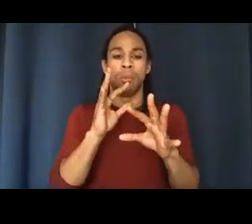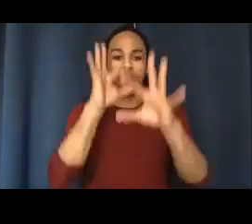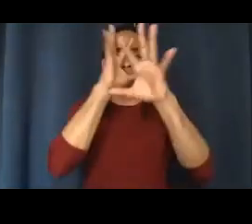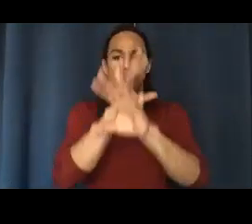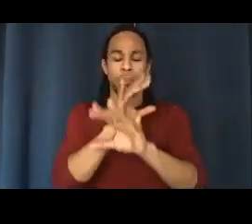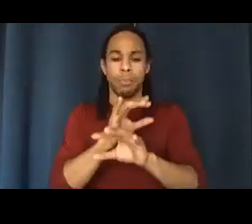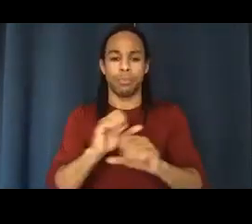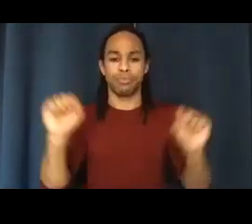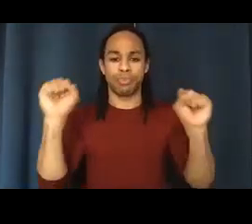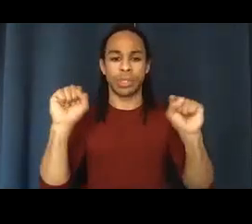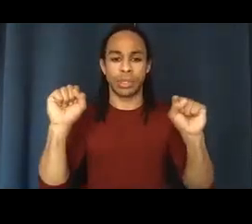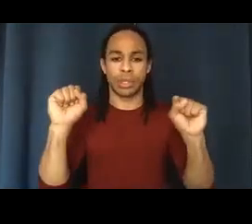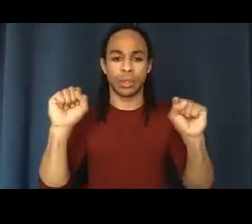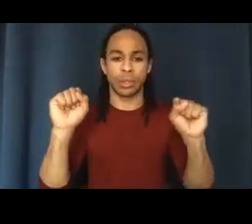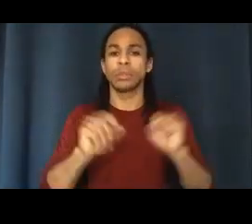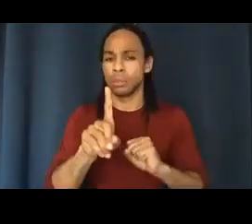been formed